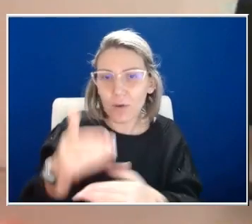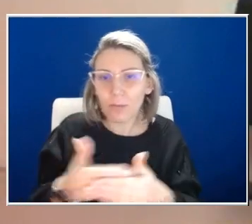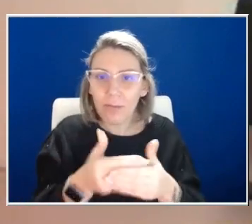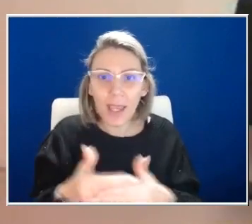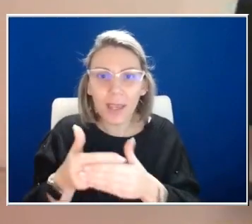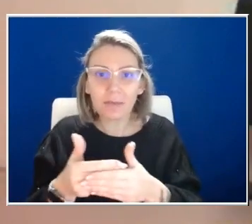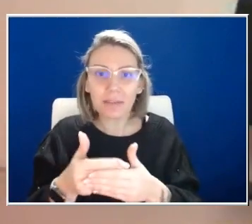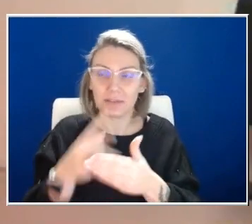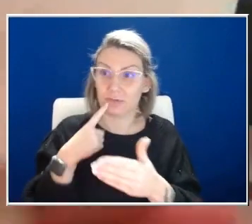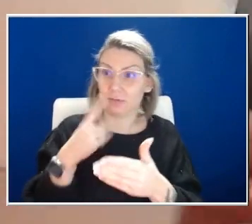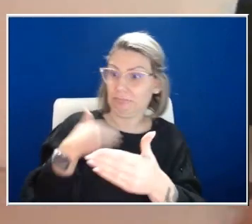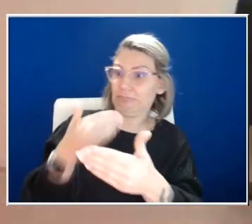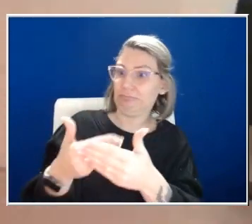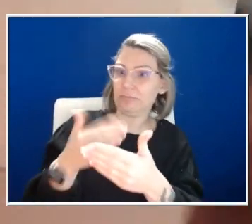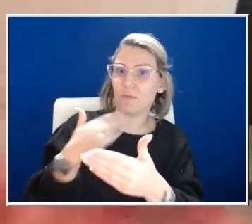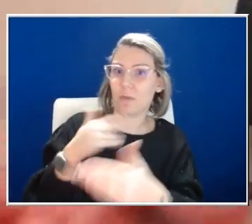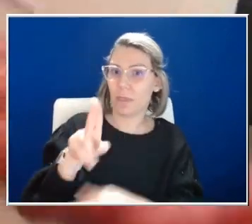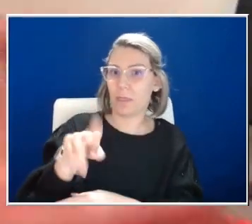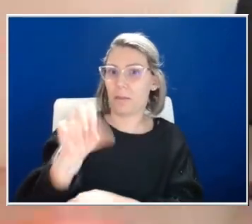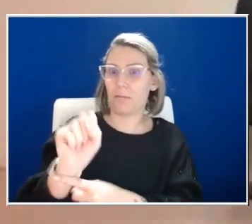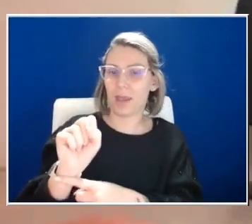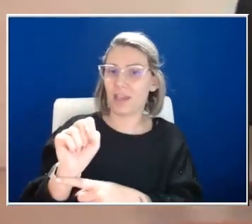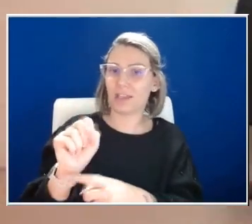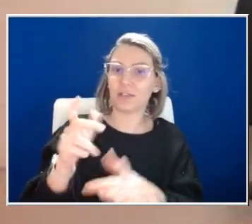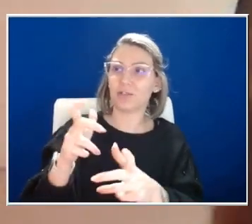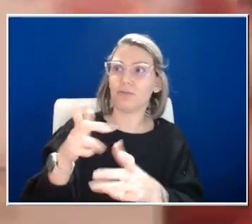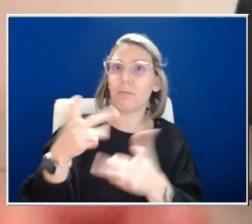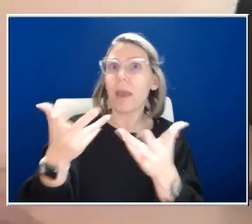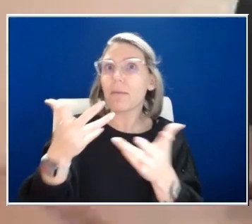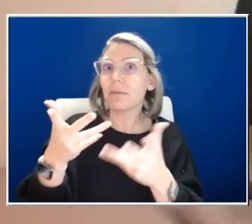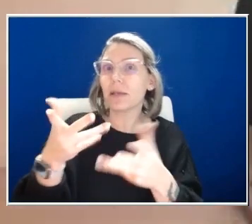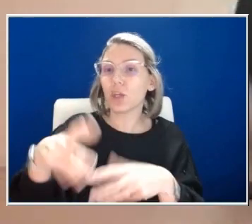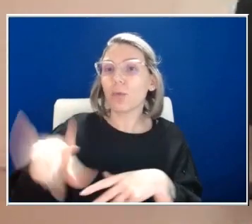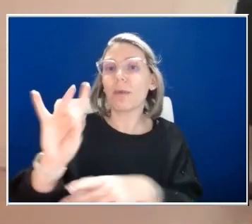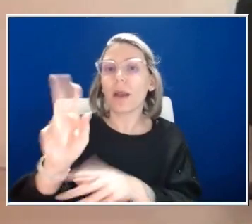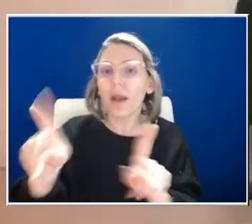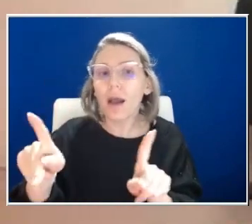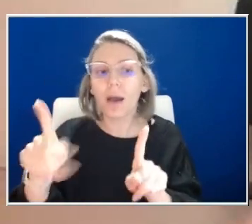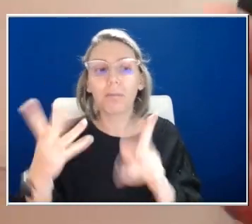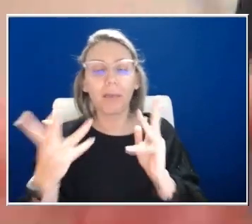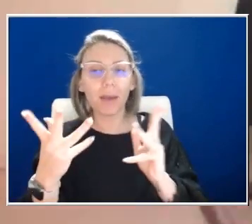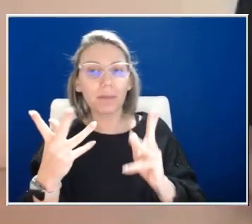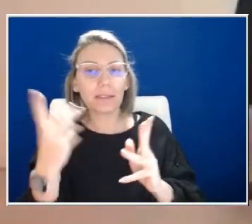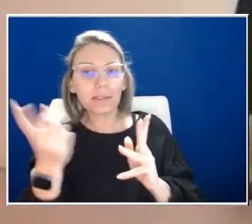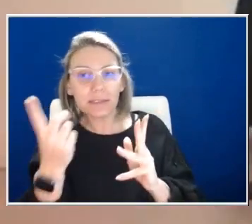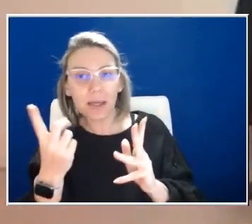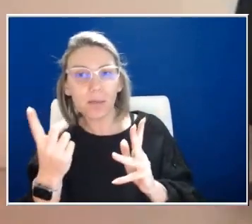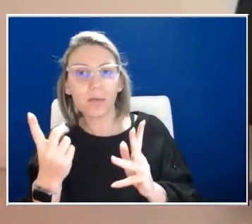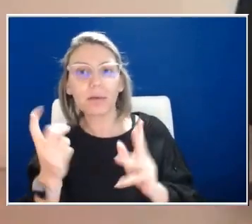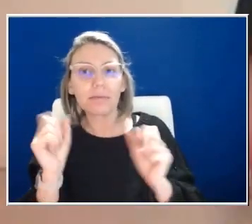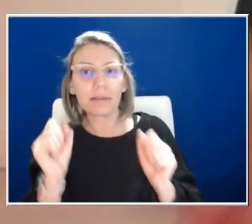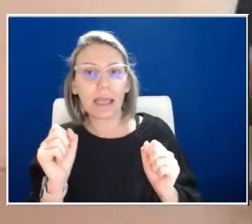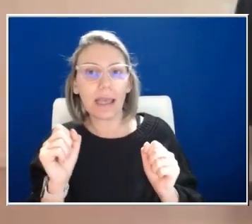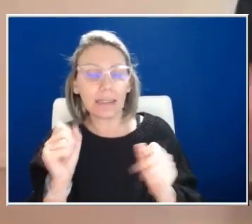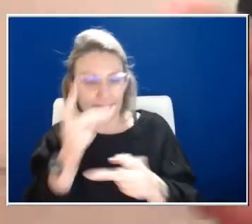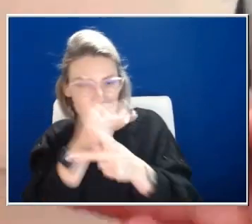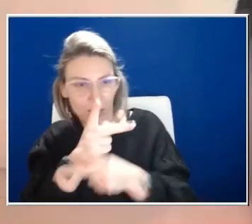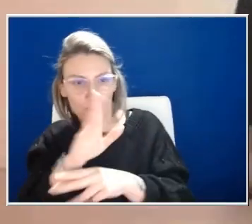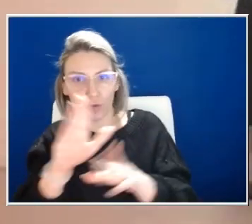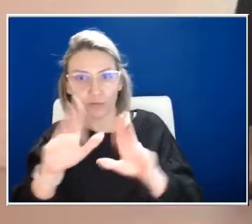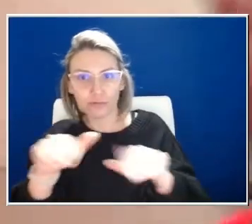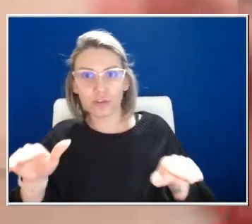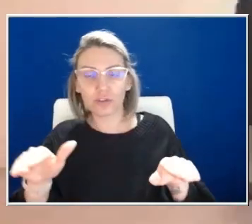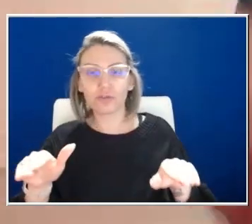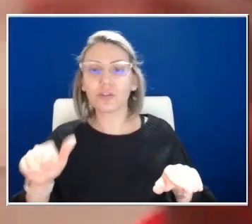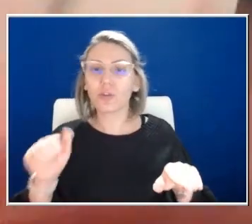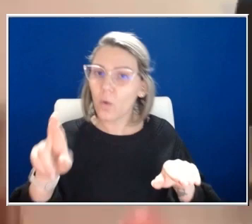to on the bus line. Well, no, maybe you'll pick them up. Maybe you'll have someone that can watch the children or a place